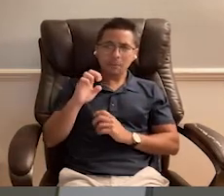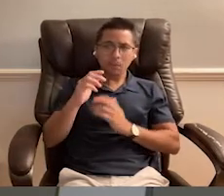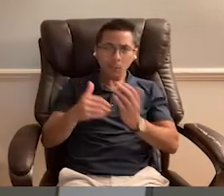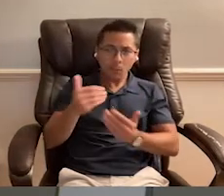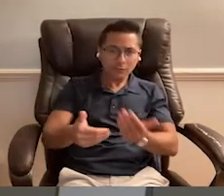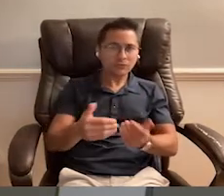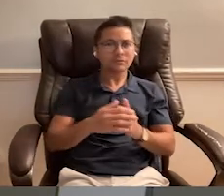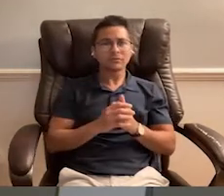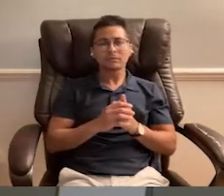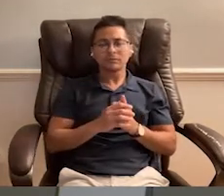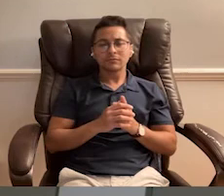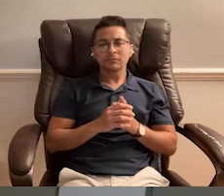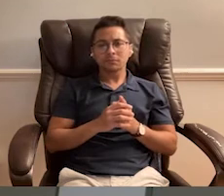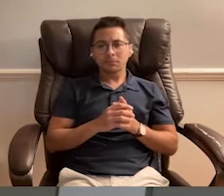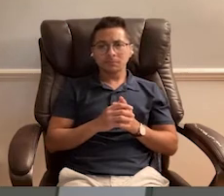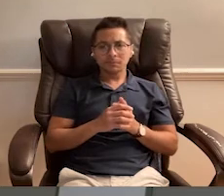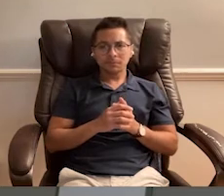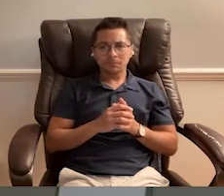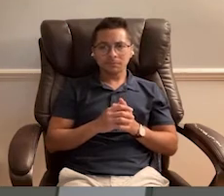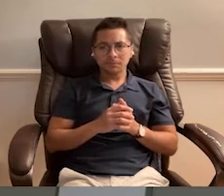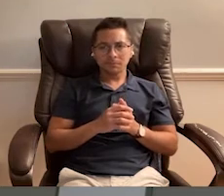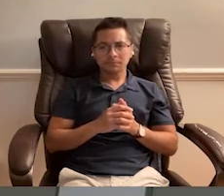application and intake process.